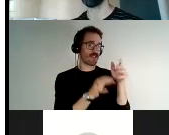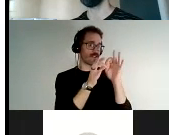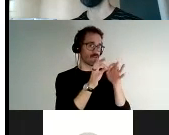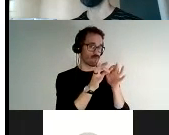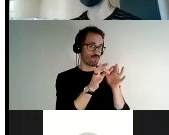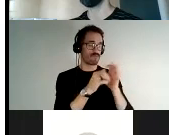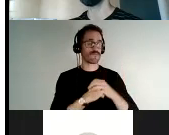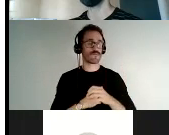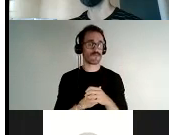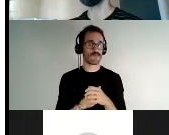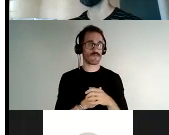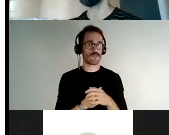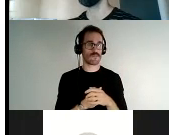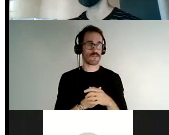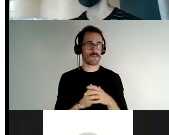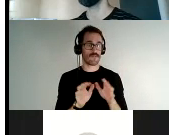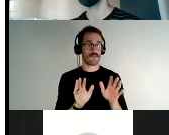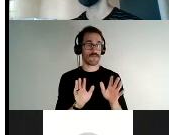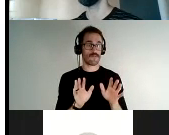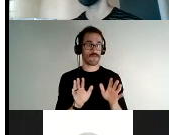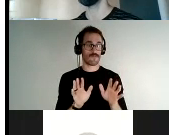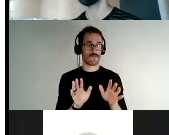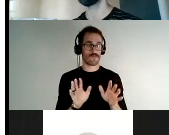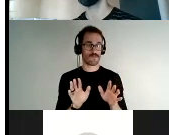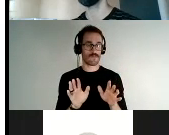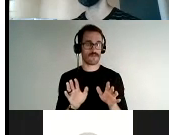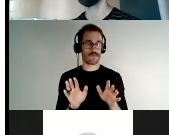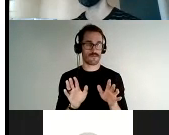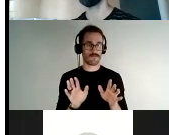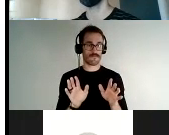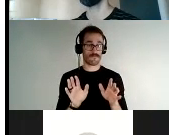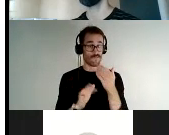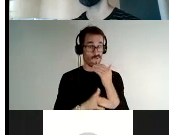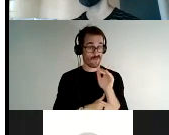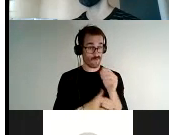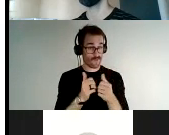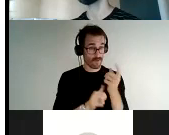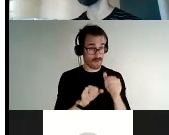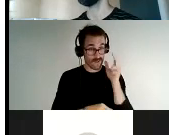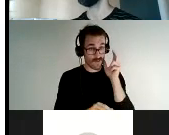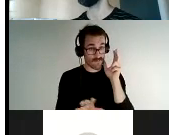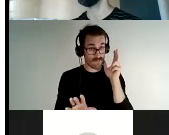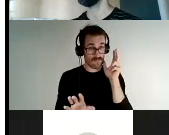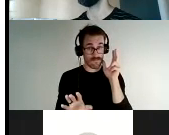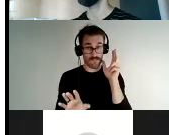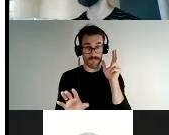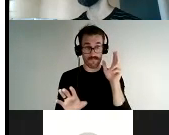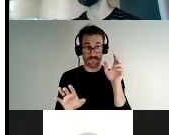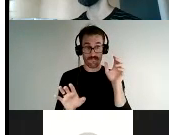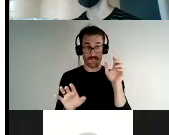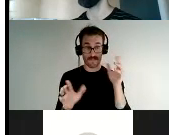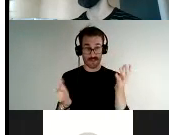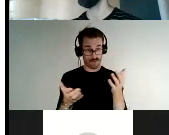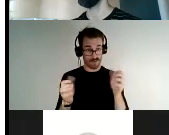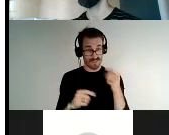deal with the display settings. So good afternoon, everybody. I don't know, can you hear me? Am I on and is the